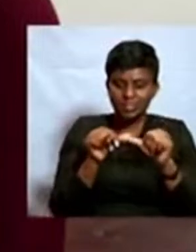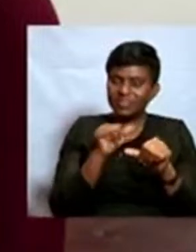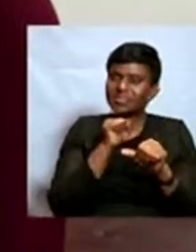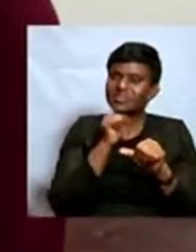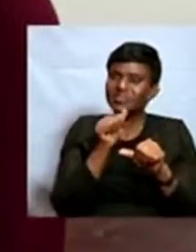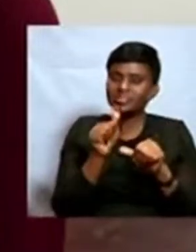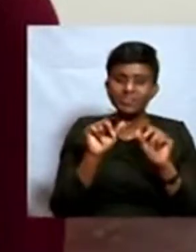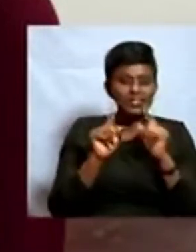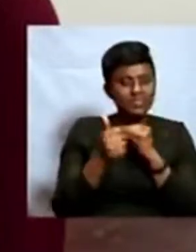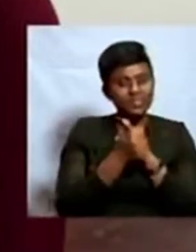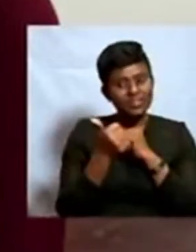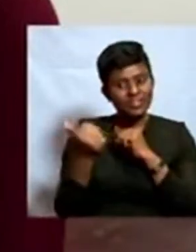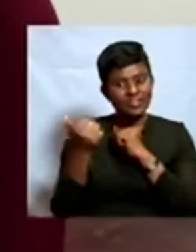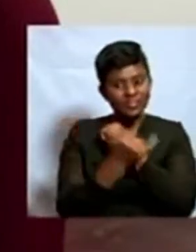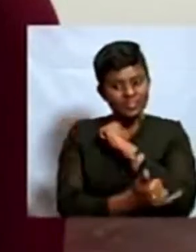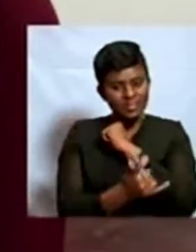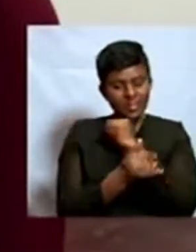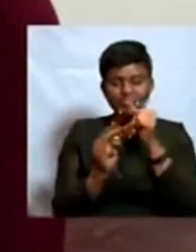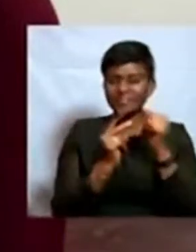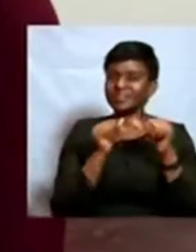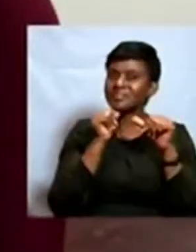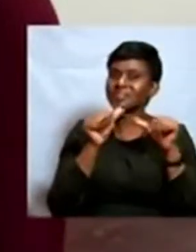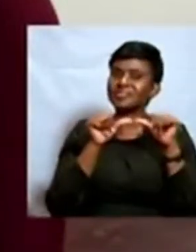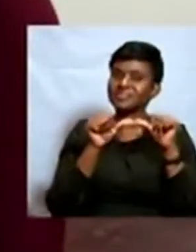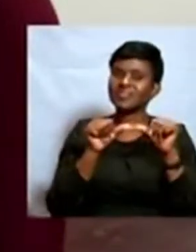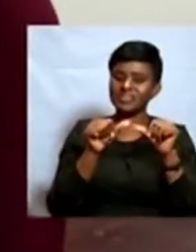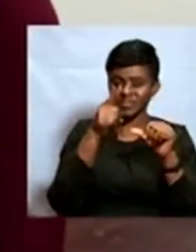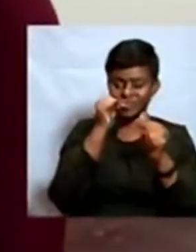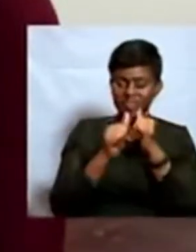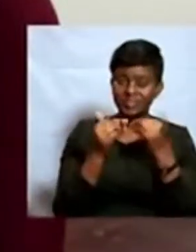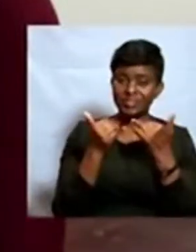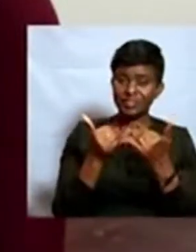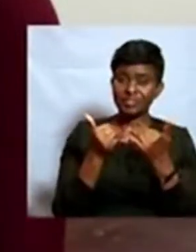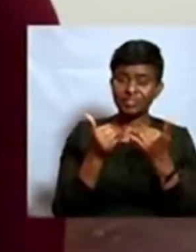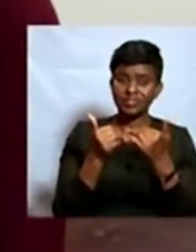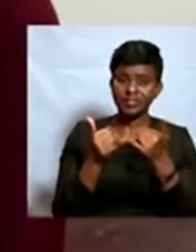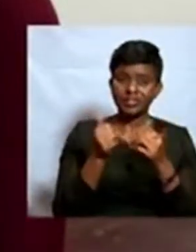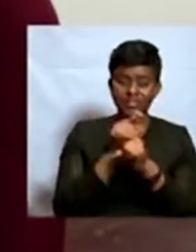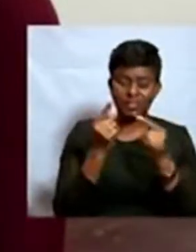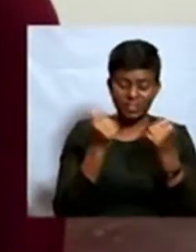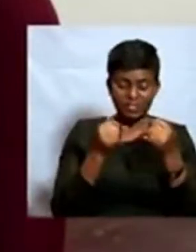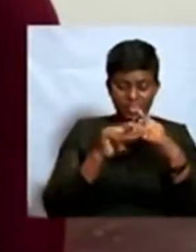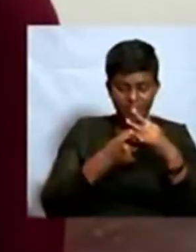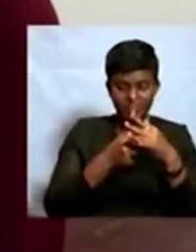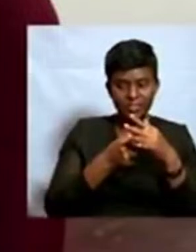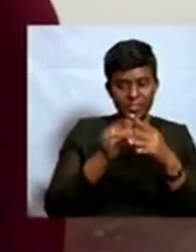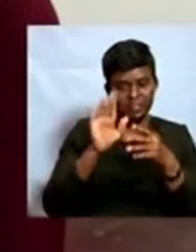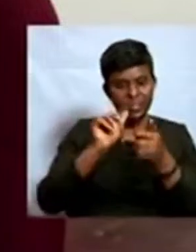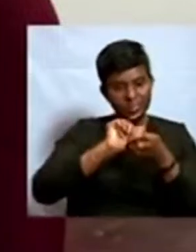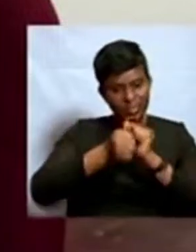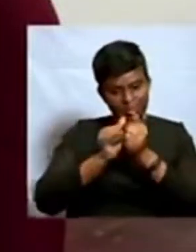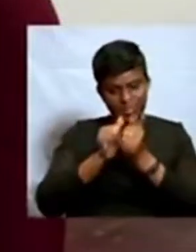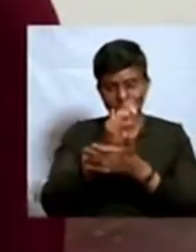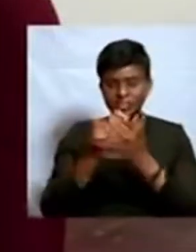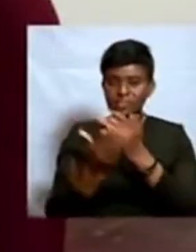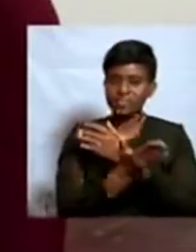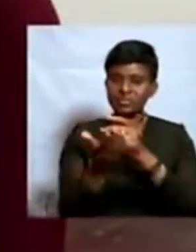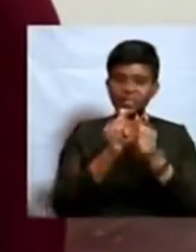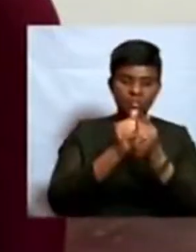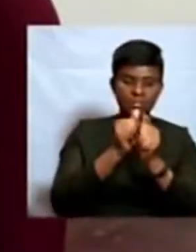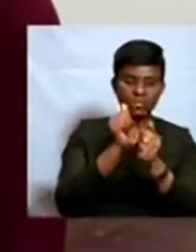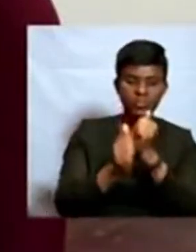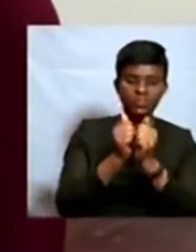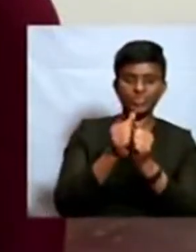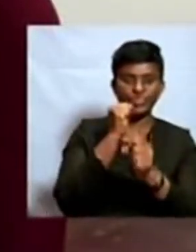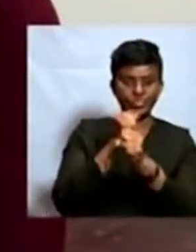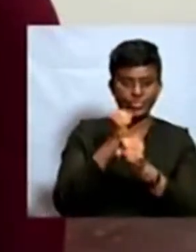where other countries are. Because right now, just to begin with the amendments, some of these amendments that are being done to